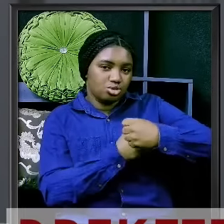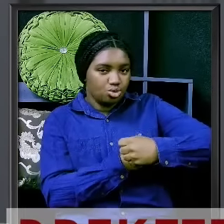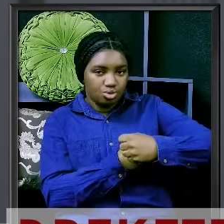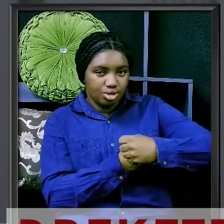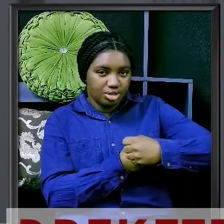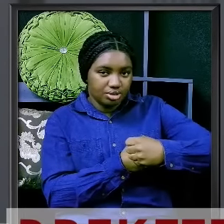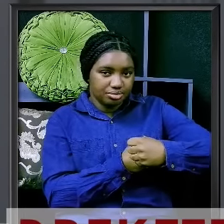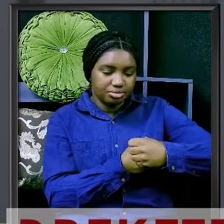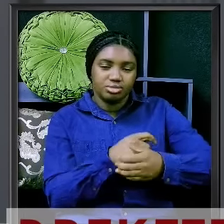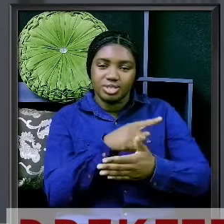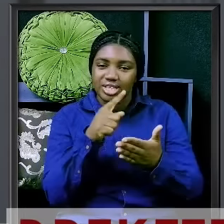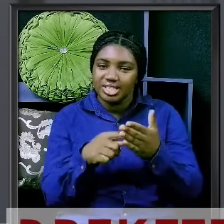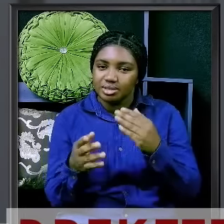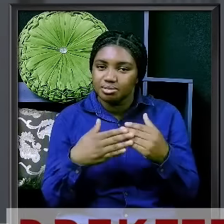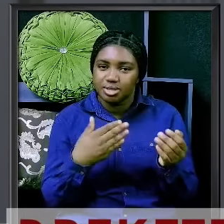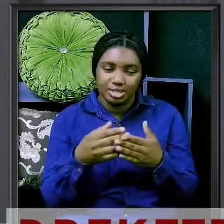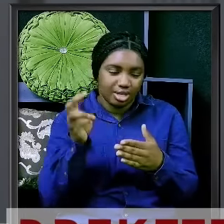Matter will be trashed.